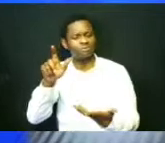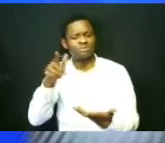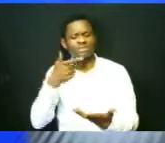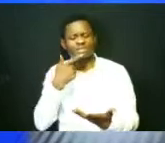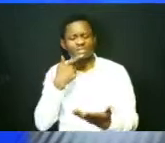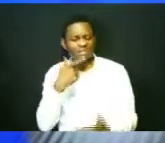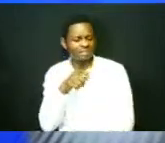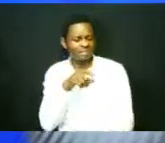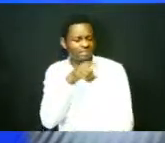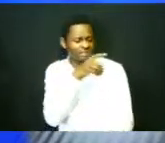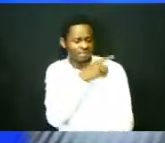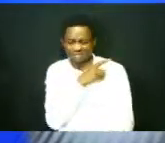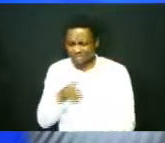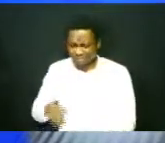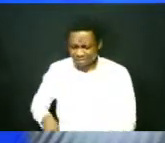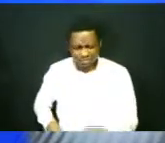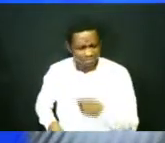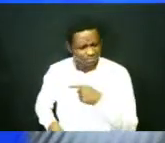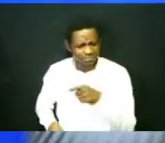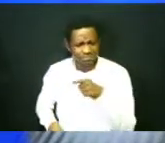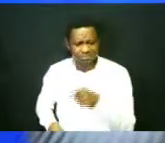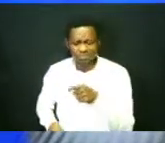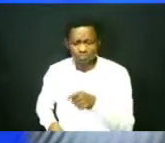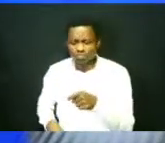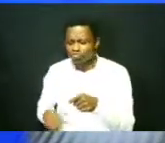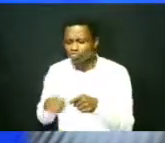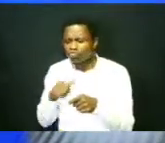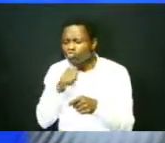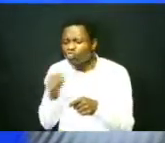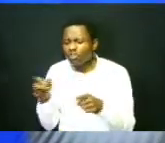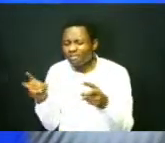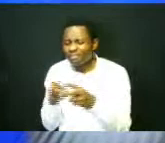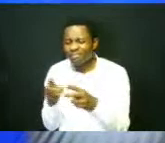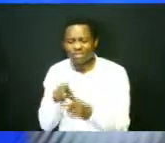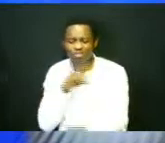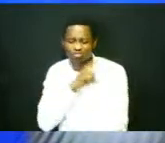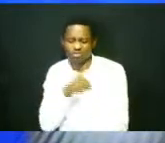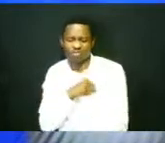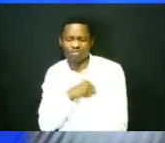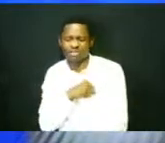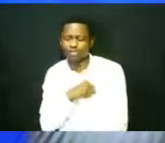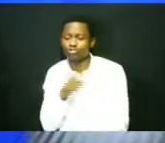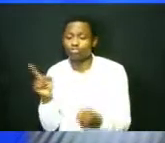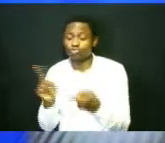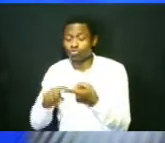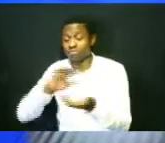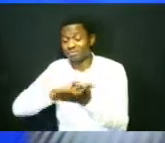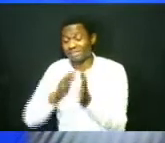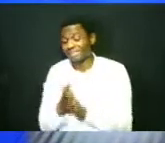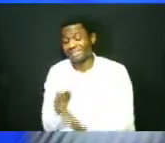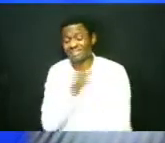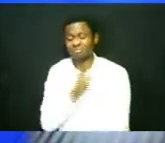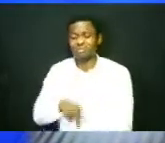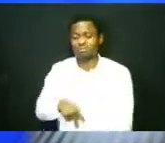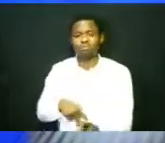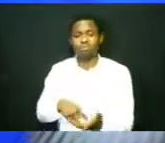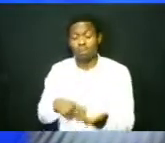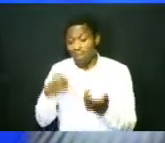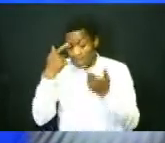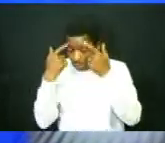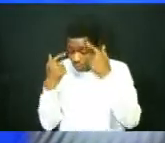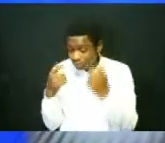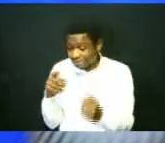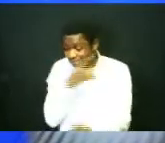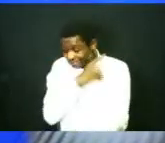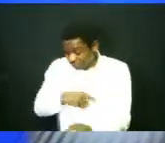naturally from among his family to be chosen to become a king. Because even the father himself, whether